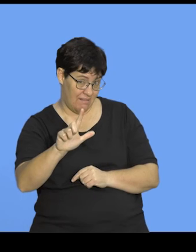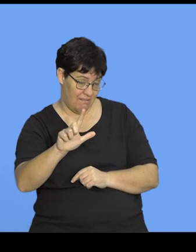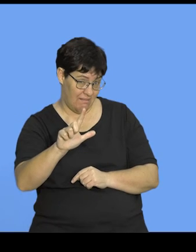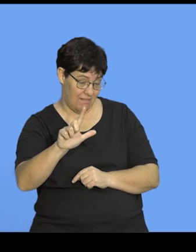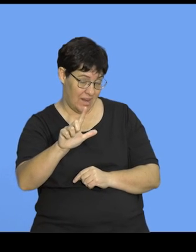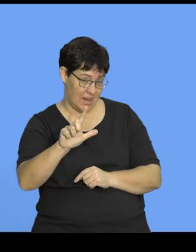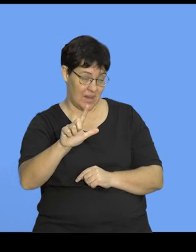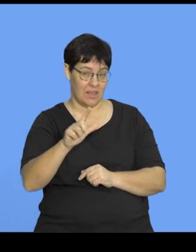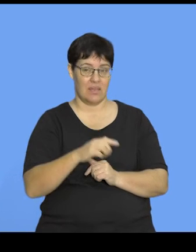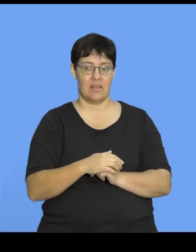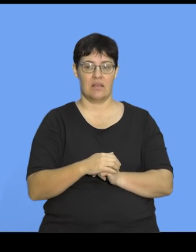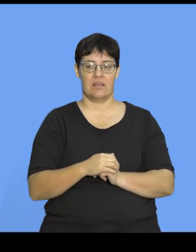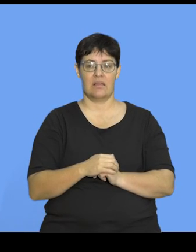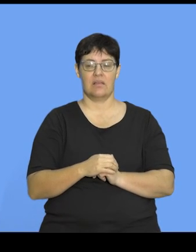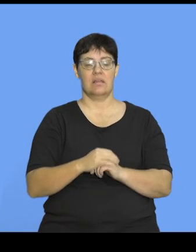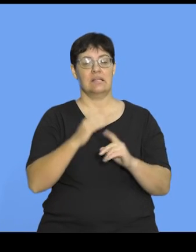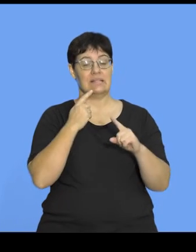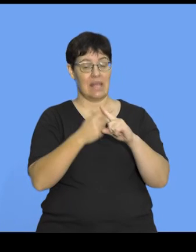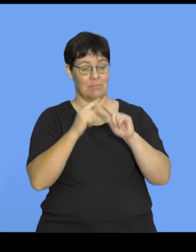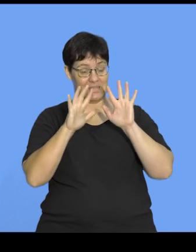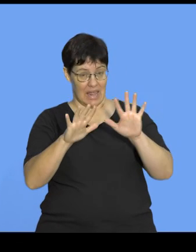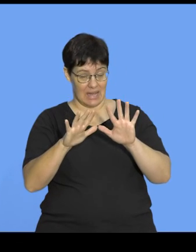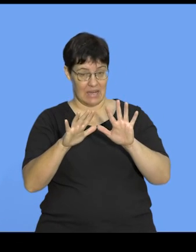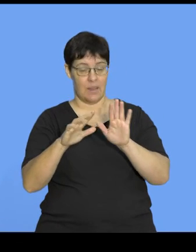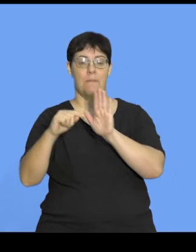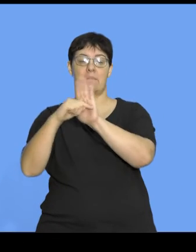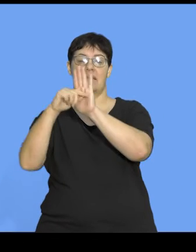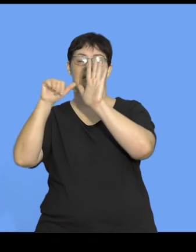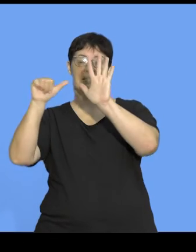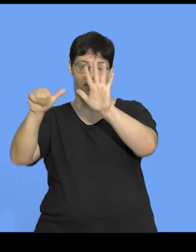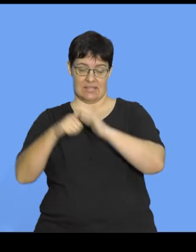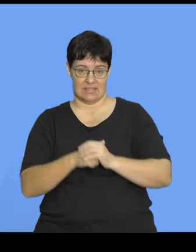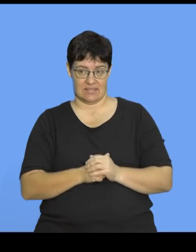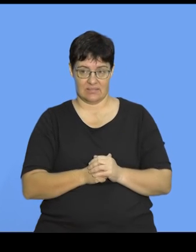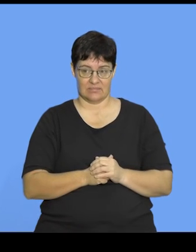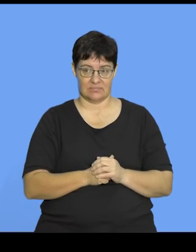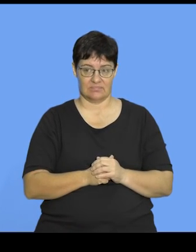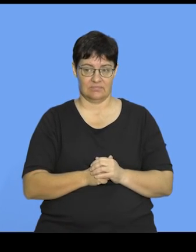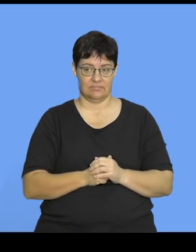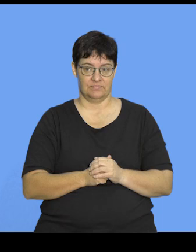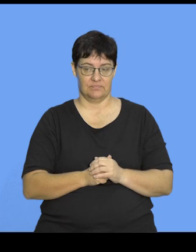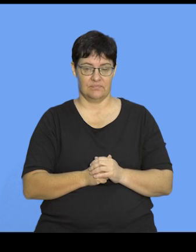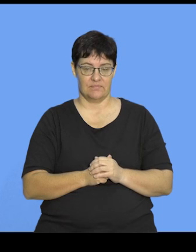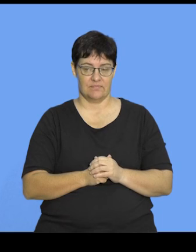1,07, we round off to 2 decimal places, times 10 to the minus 6.